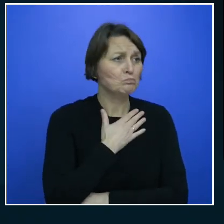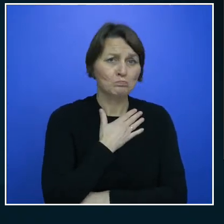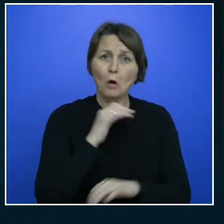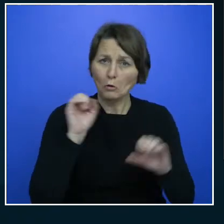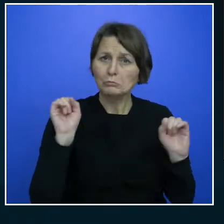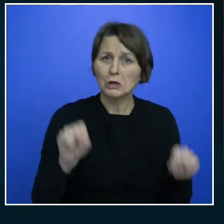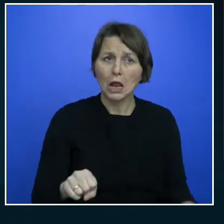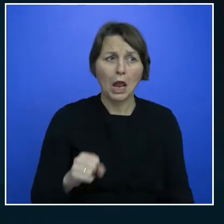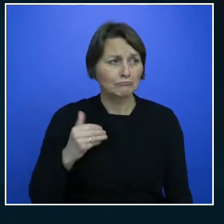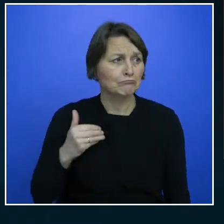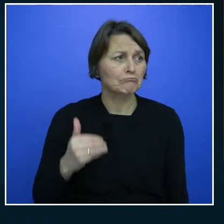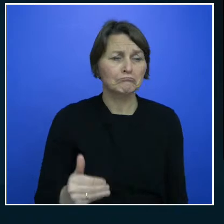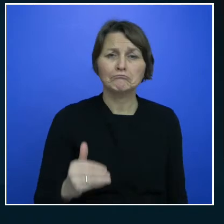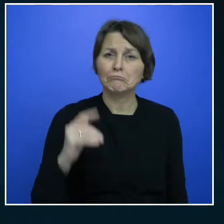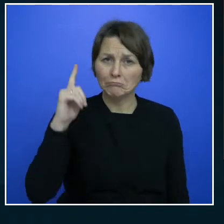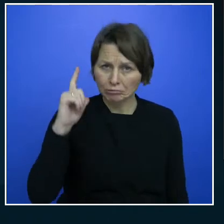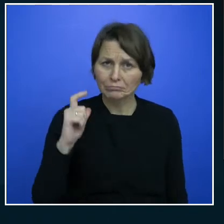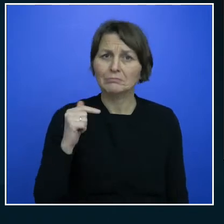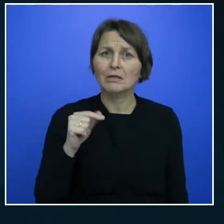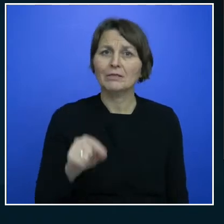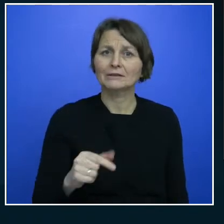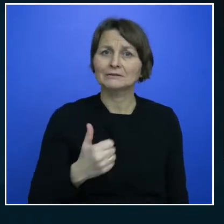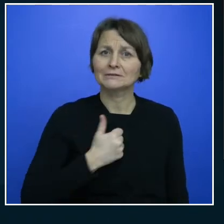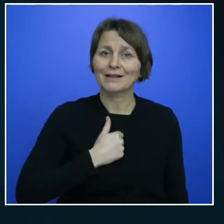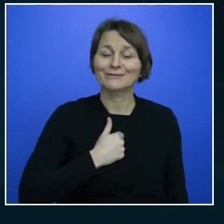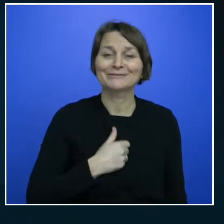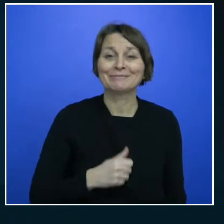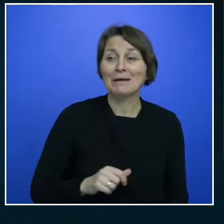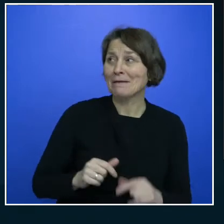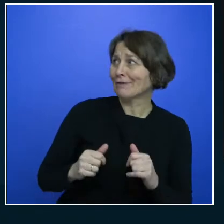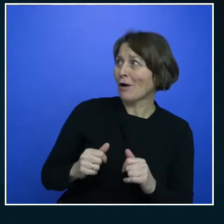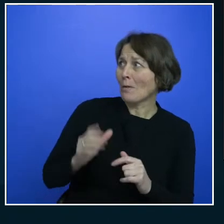Bicep. So No take pressure. it away. No pressure.